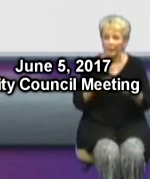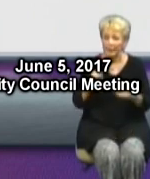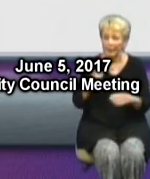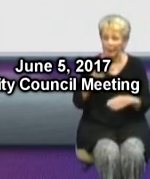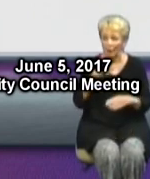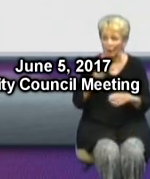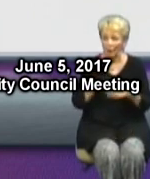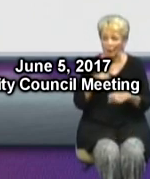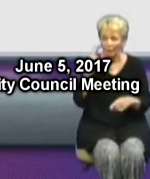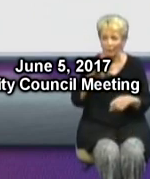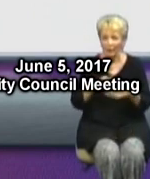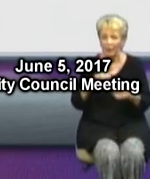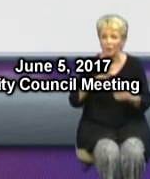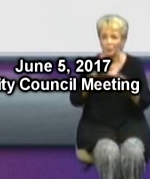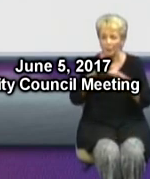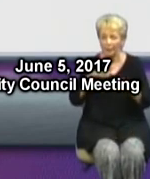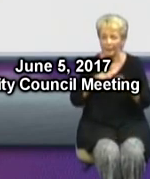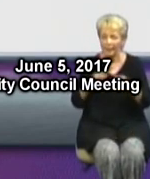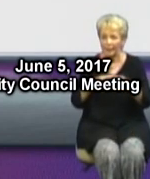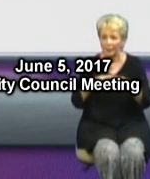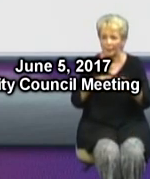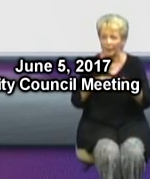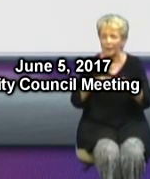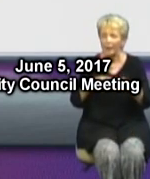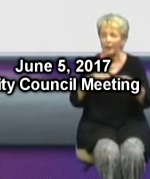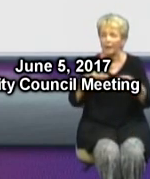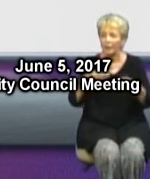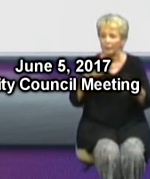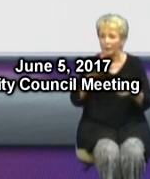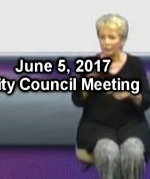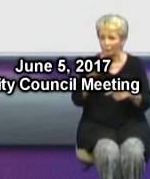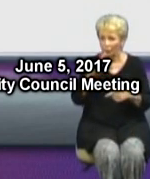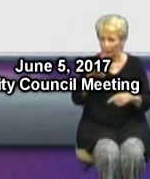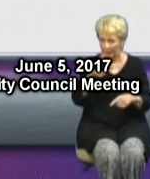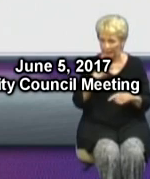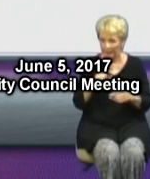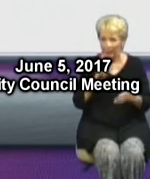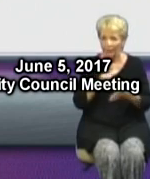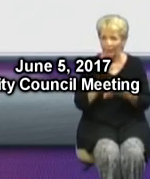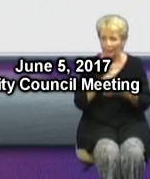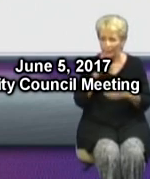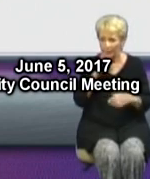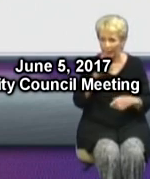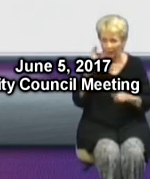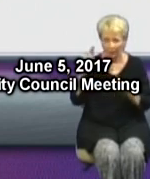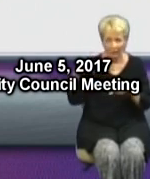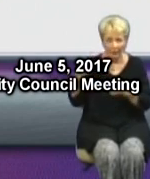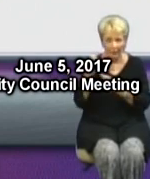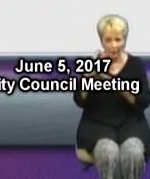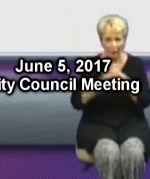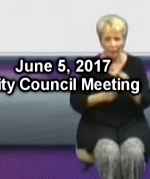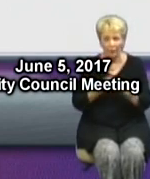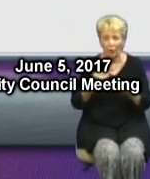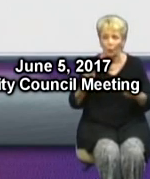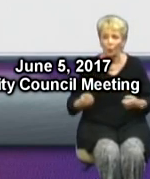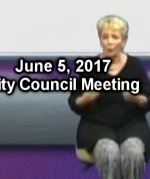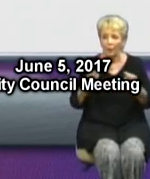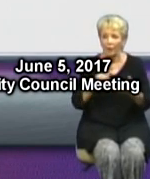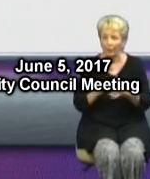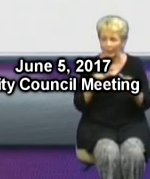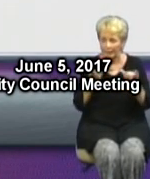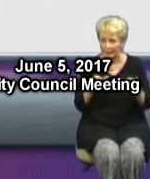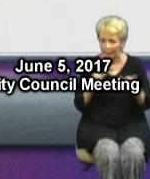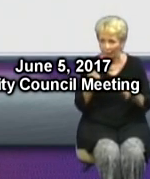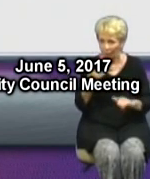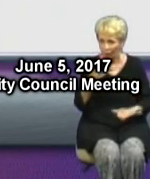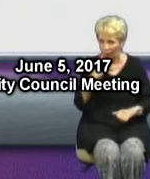rate, which is for our special downtown municipal service district, 14 cents. It has been that for years. Would recommend that it stay